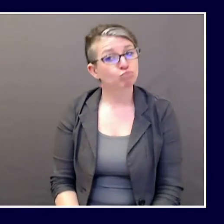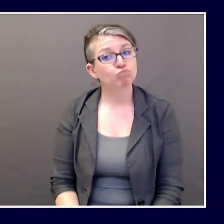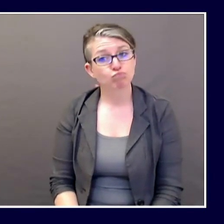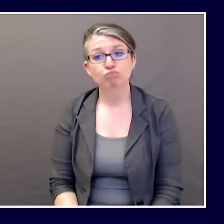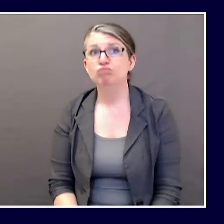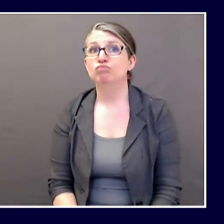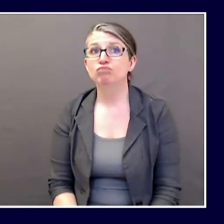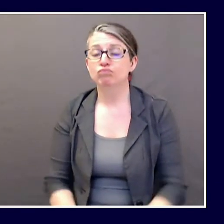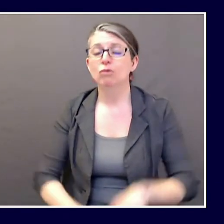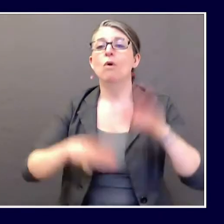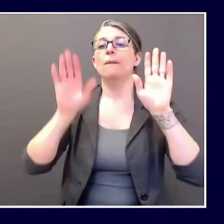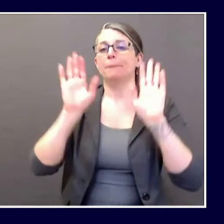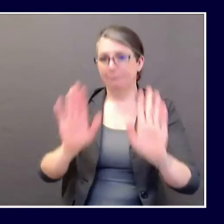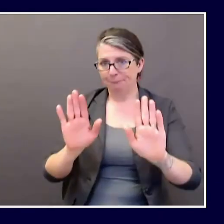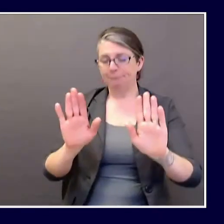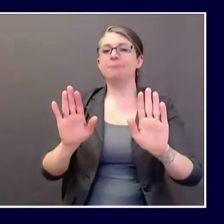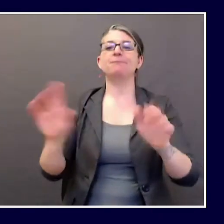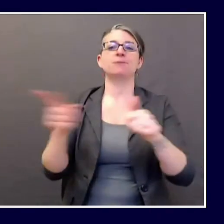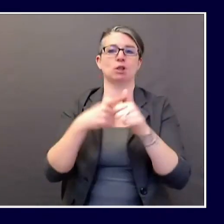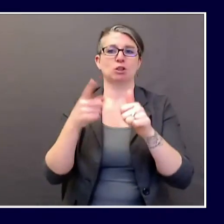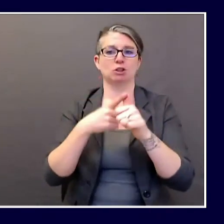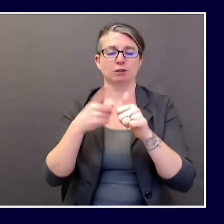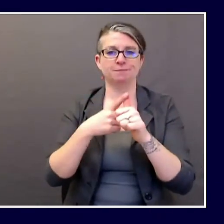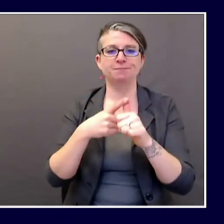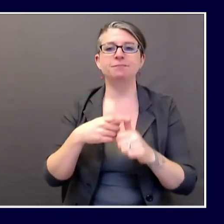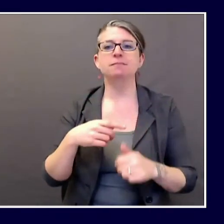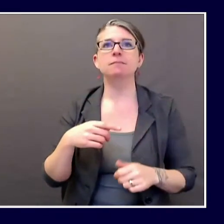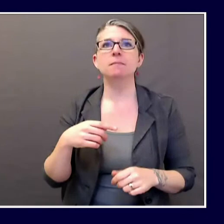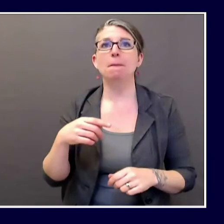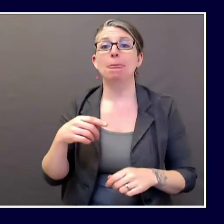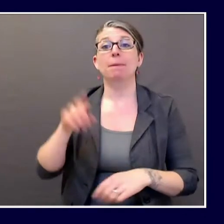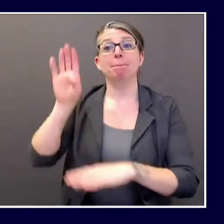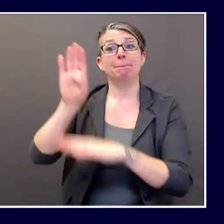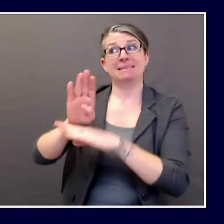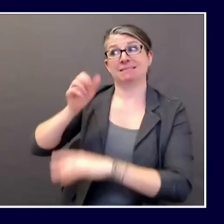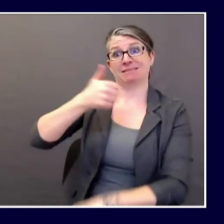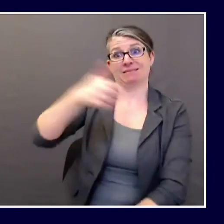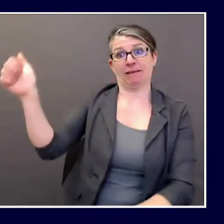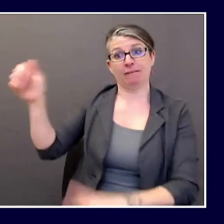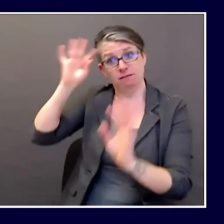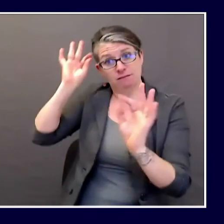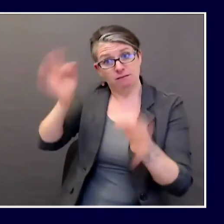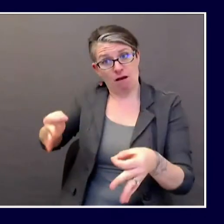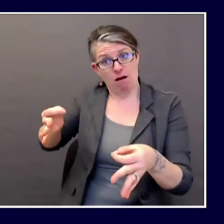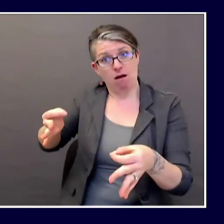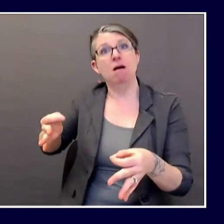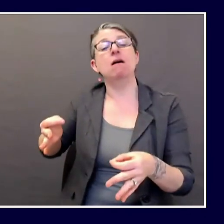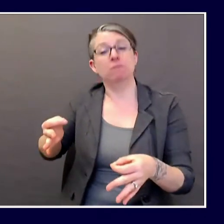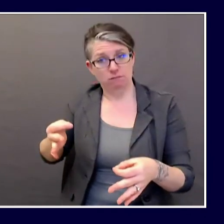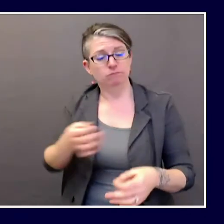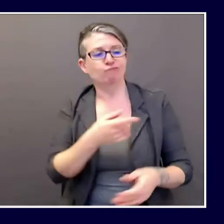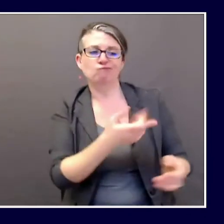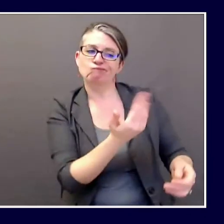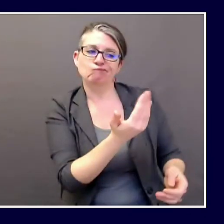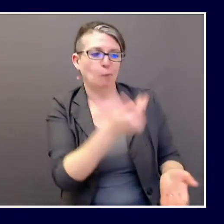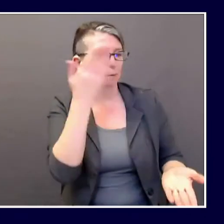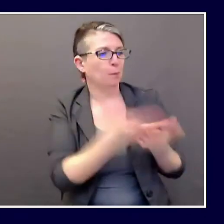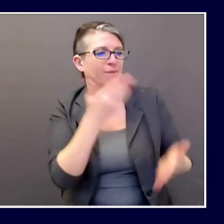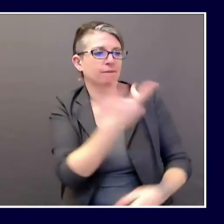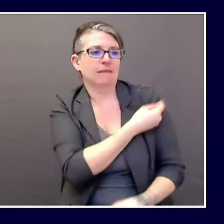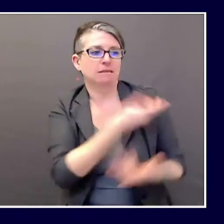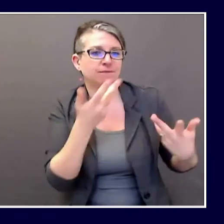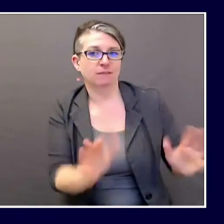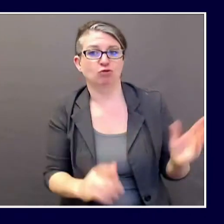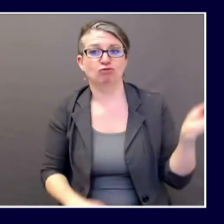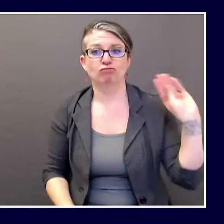former question. And the answer to whether businesses are allowed to ask or, and I assume that the follow-on is require